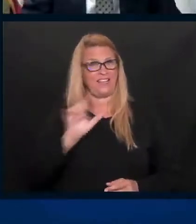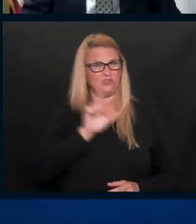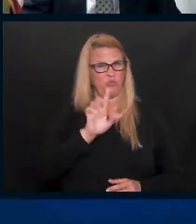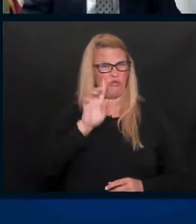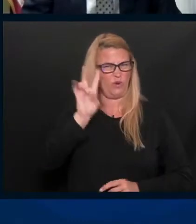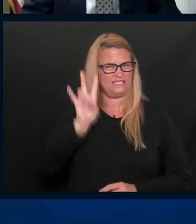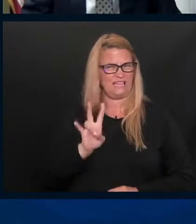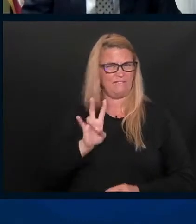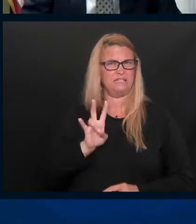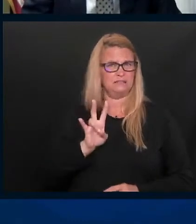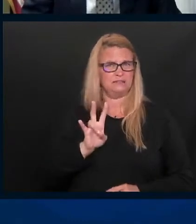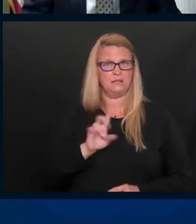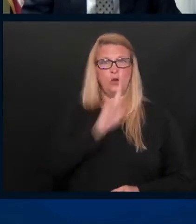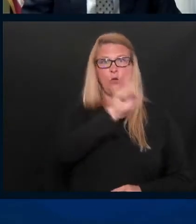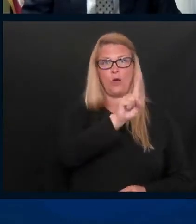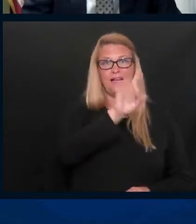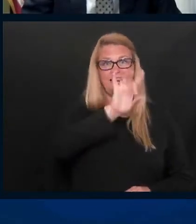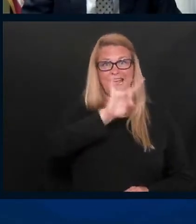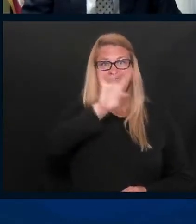and